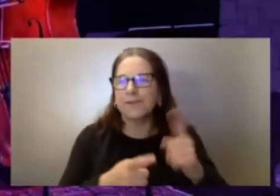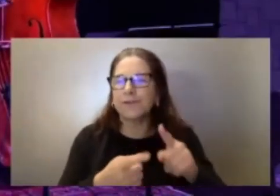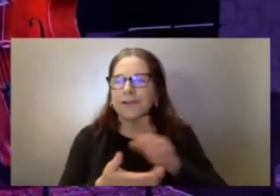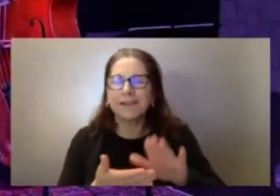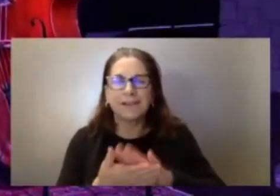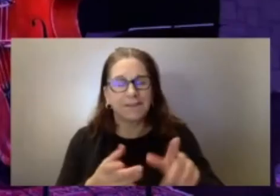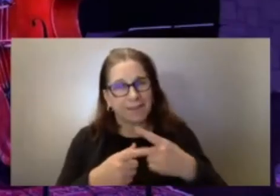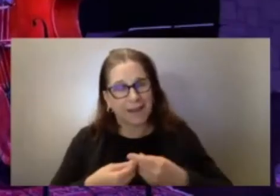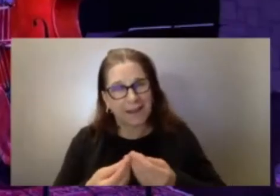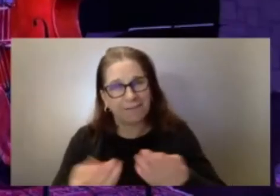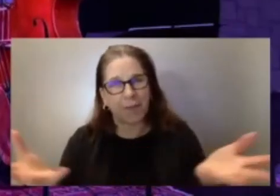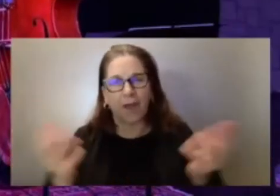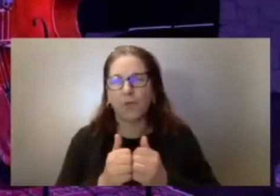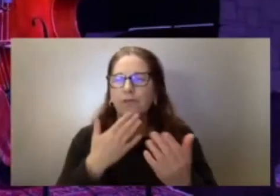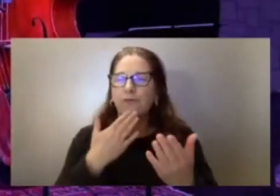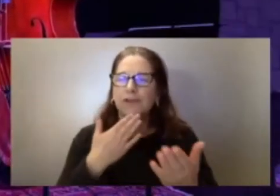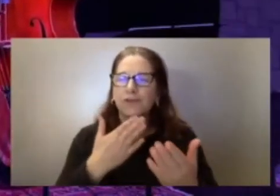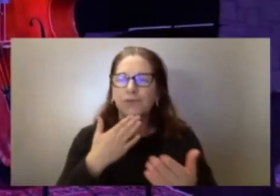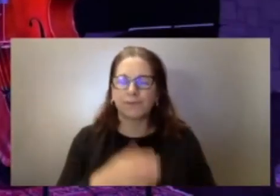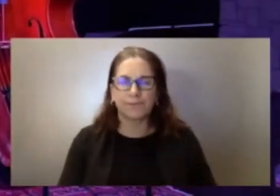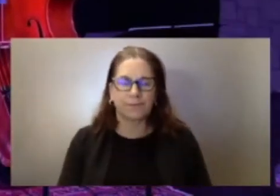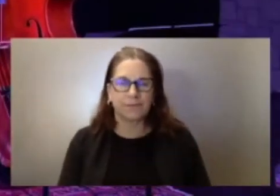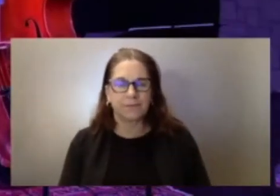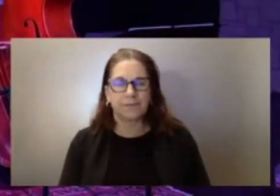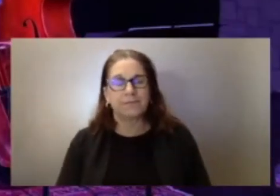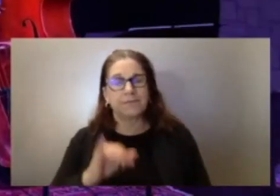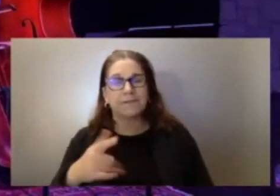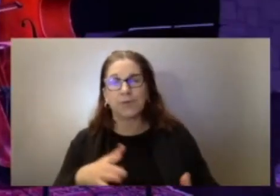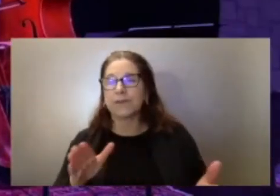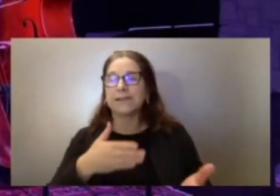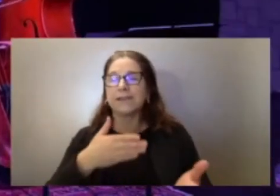clean. Give it back with gratitude.